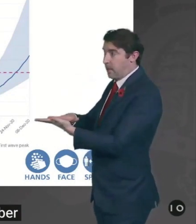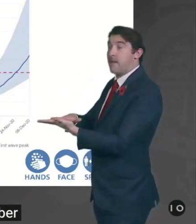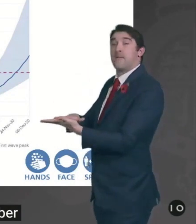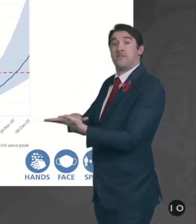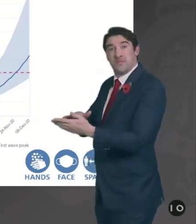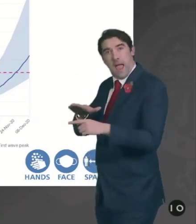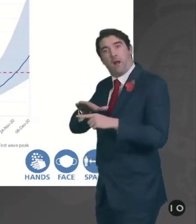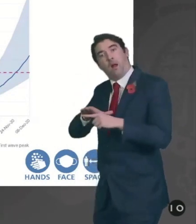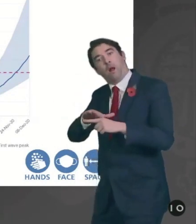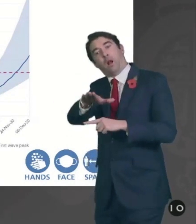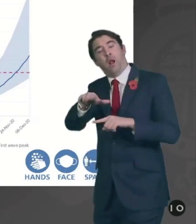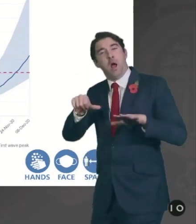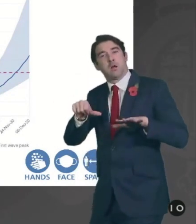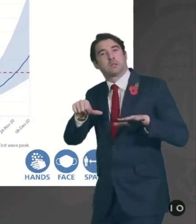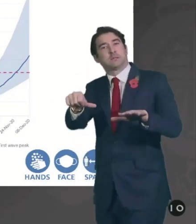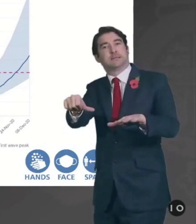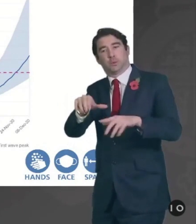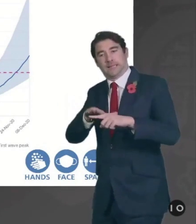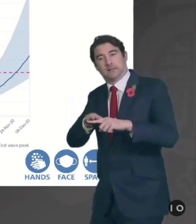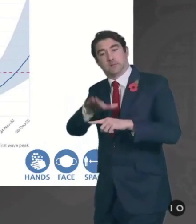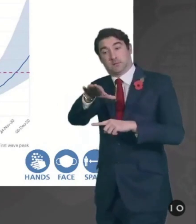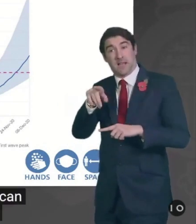a number of modelling groups. And what you can